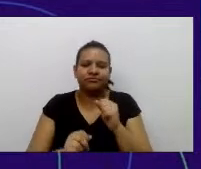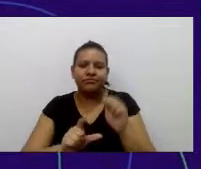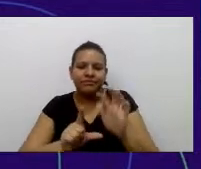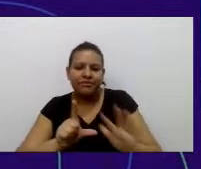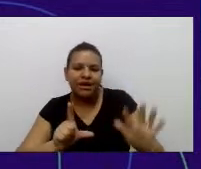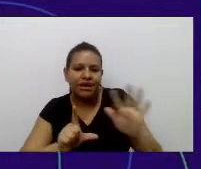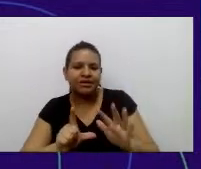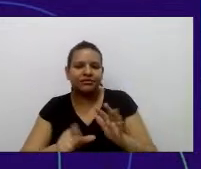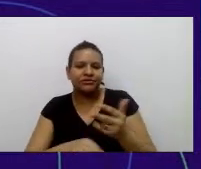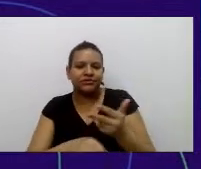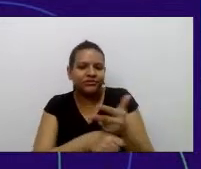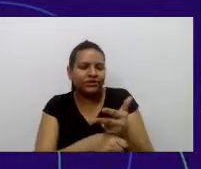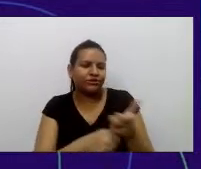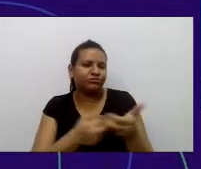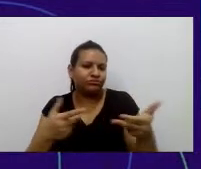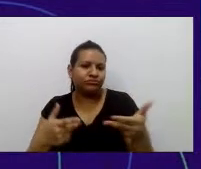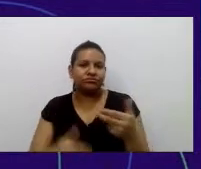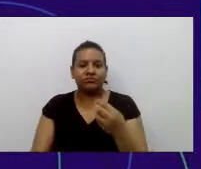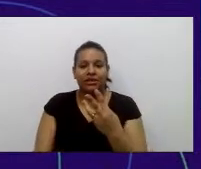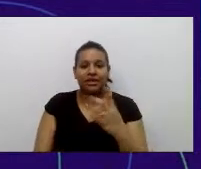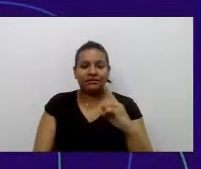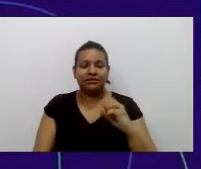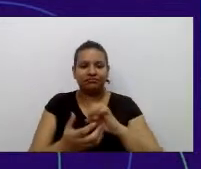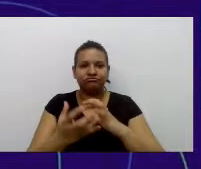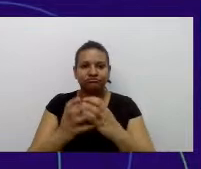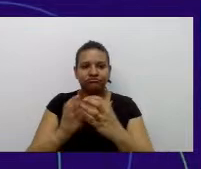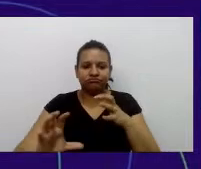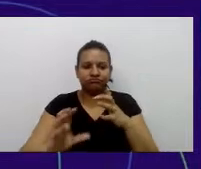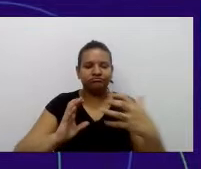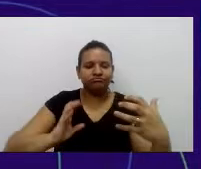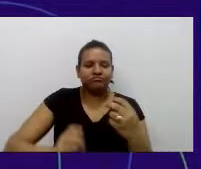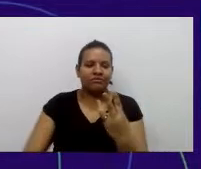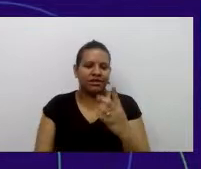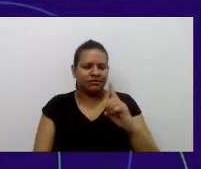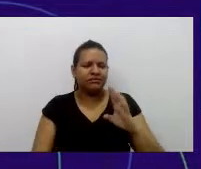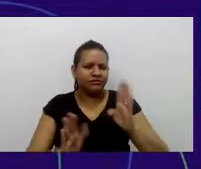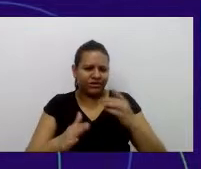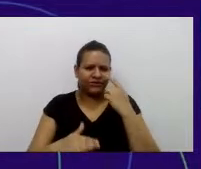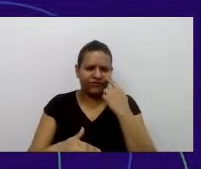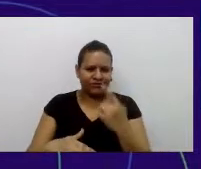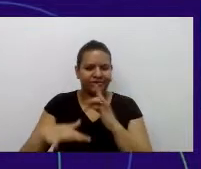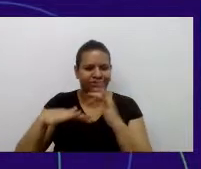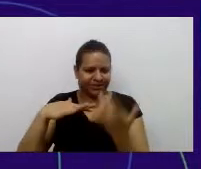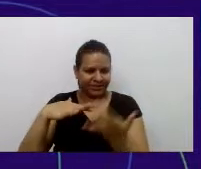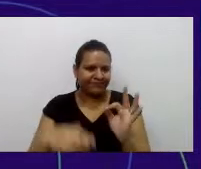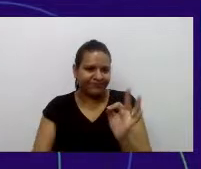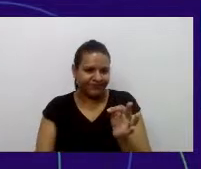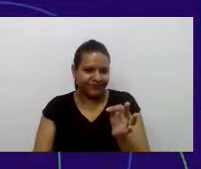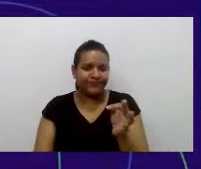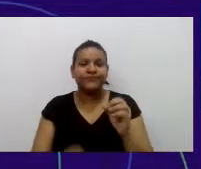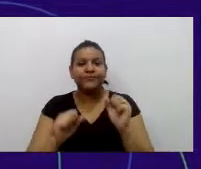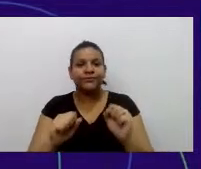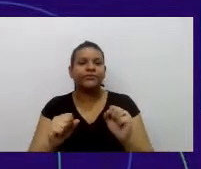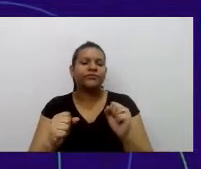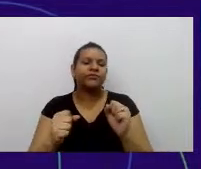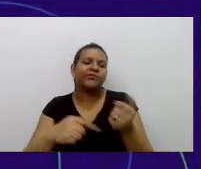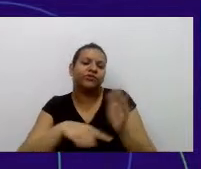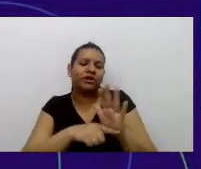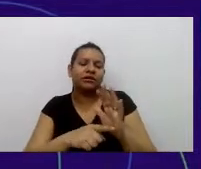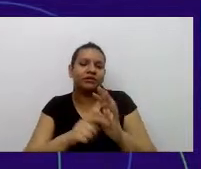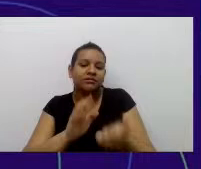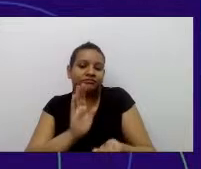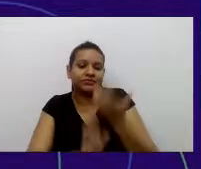that content on social media. It can also help generate text for specific purposes, lists, even